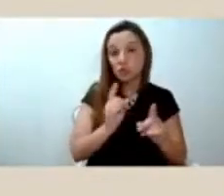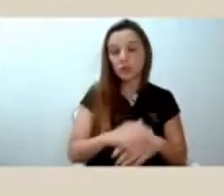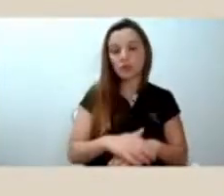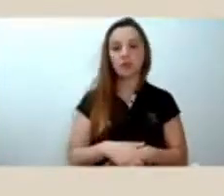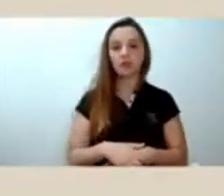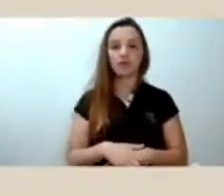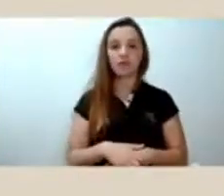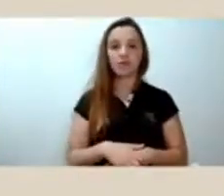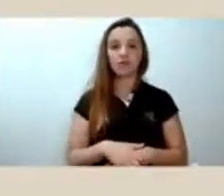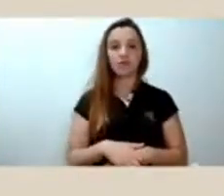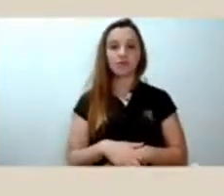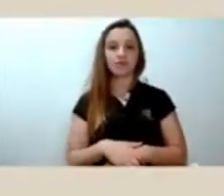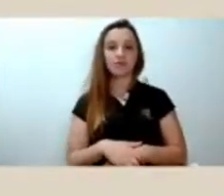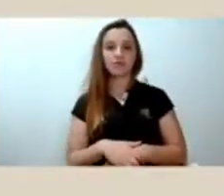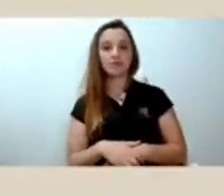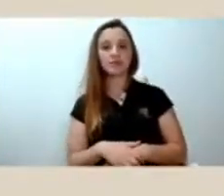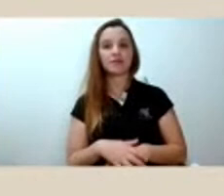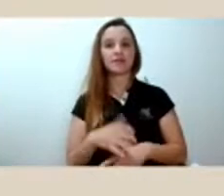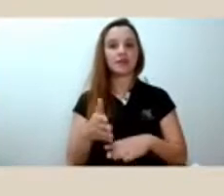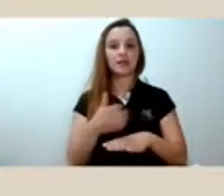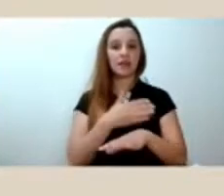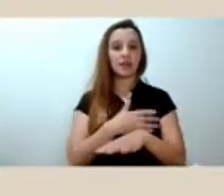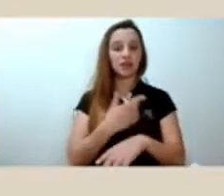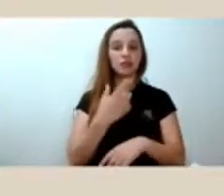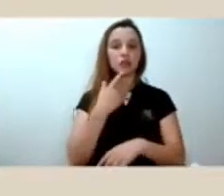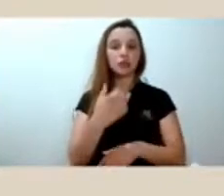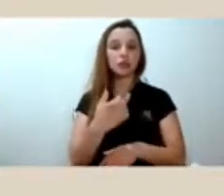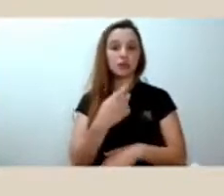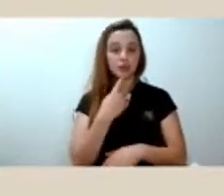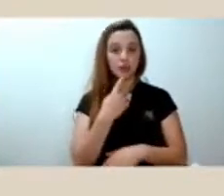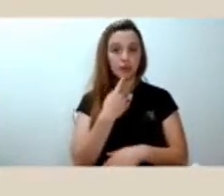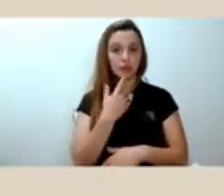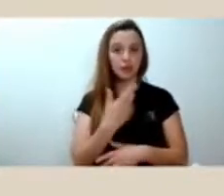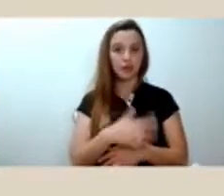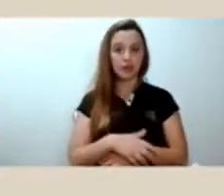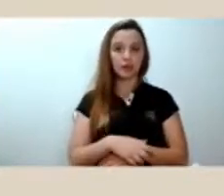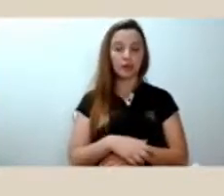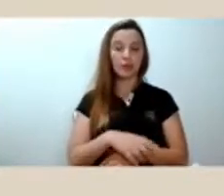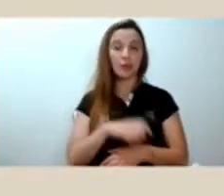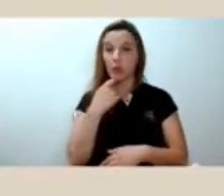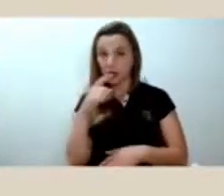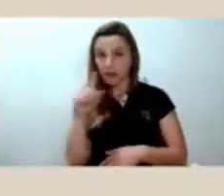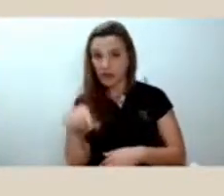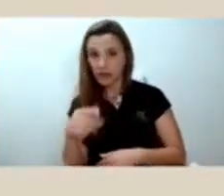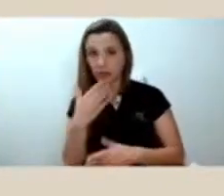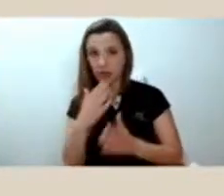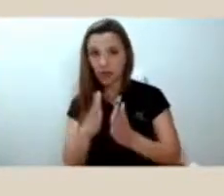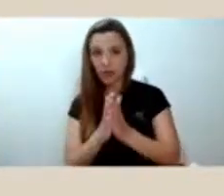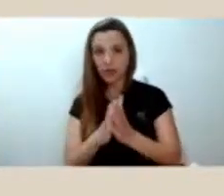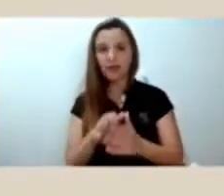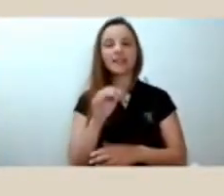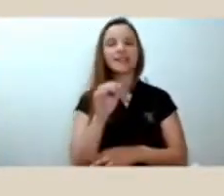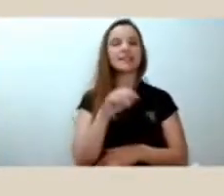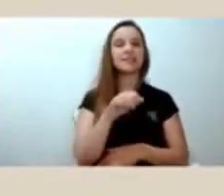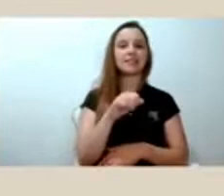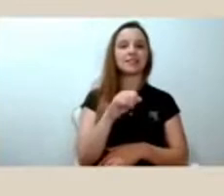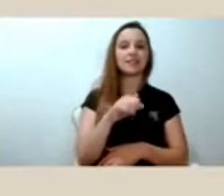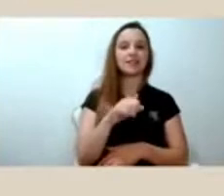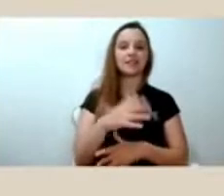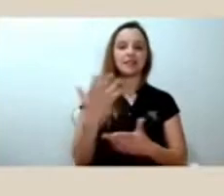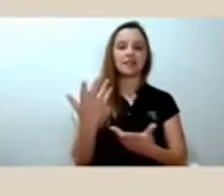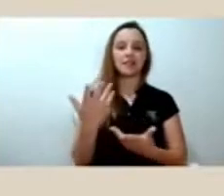Could you understand the question? Podes repetir, por favor? Yes. So we were Mas just